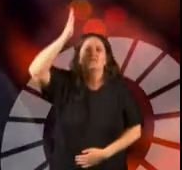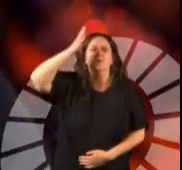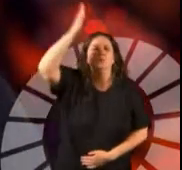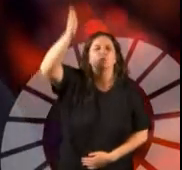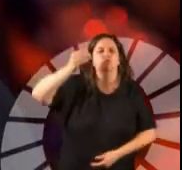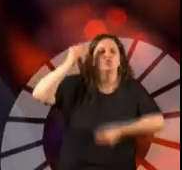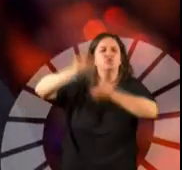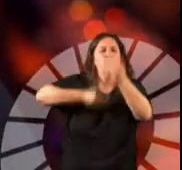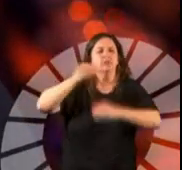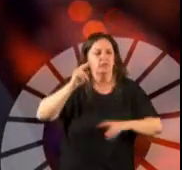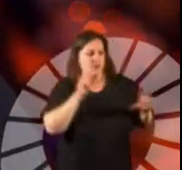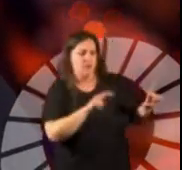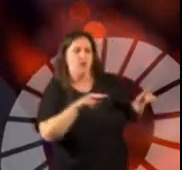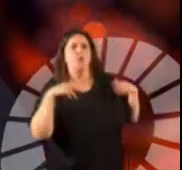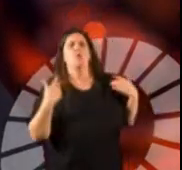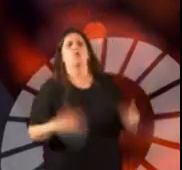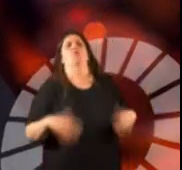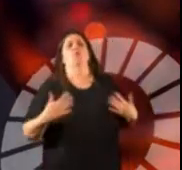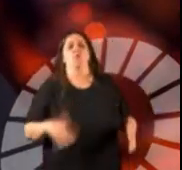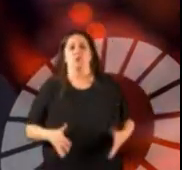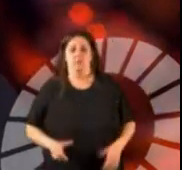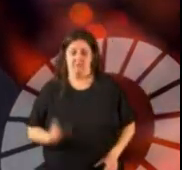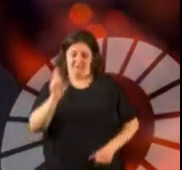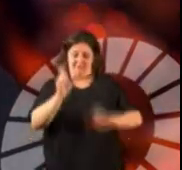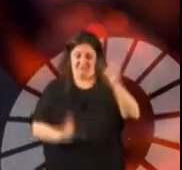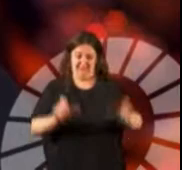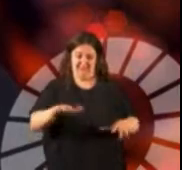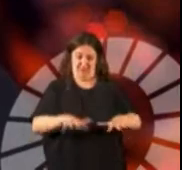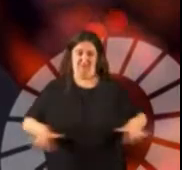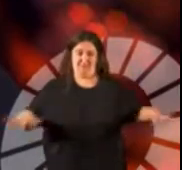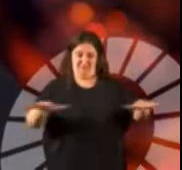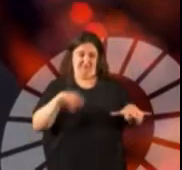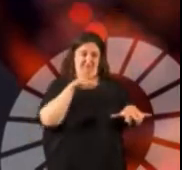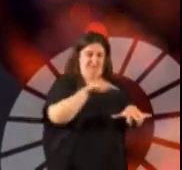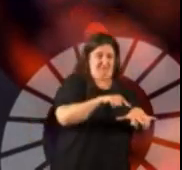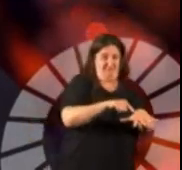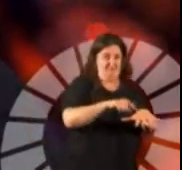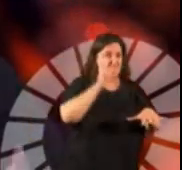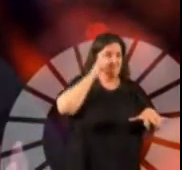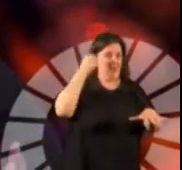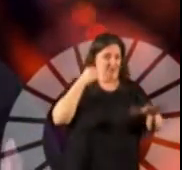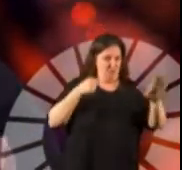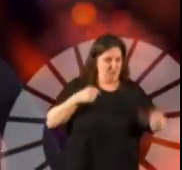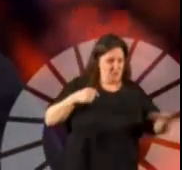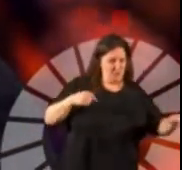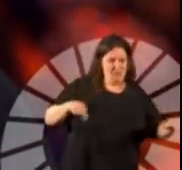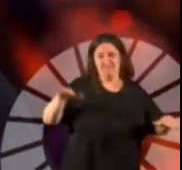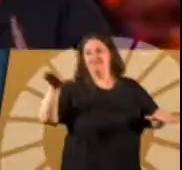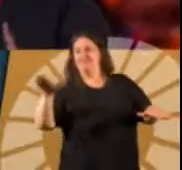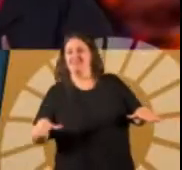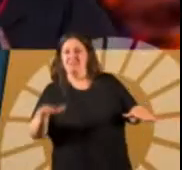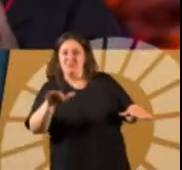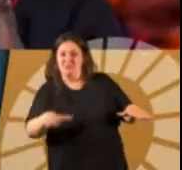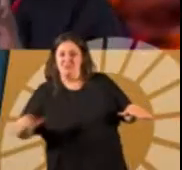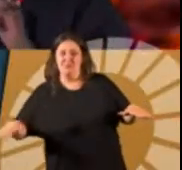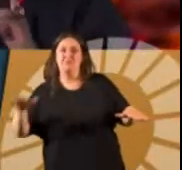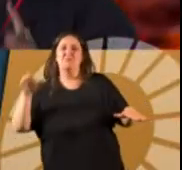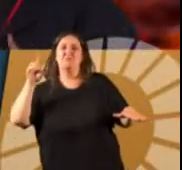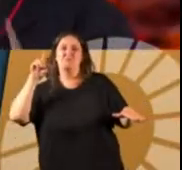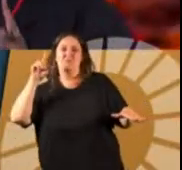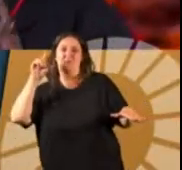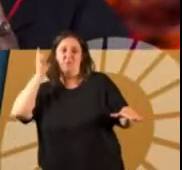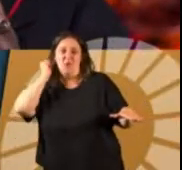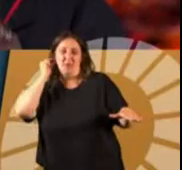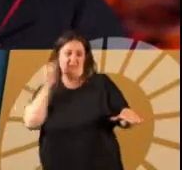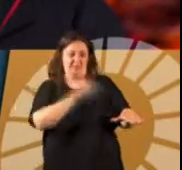Only education for women and young girls can actually stop this aberration throughout our continent, and that would bring an end to FGM and forced